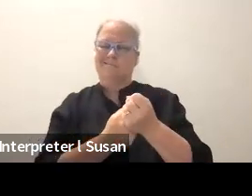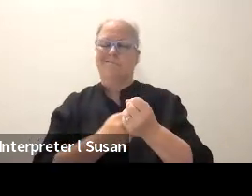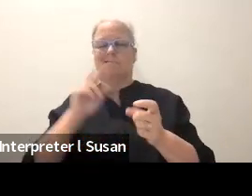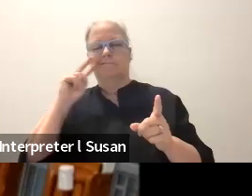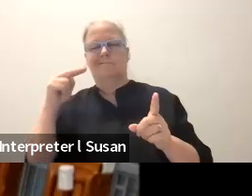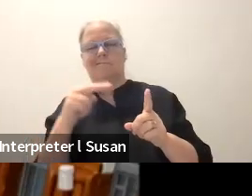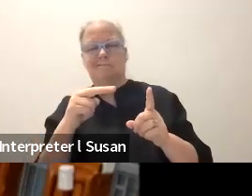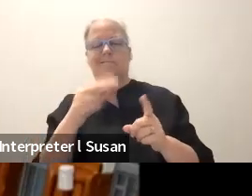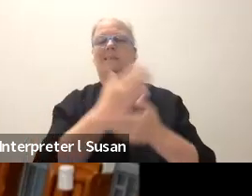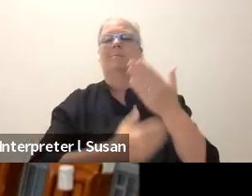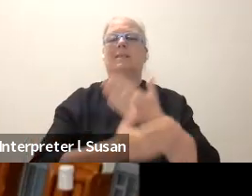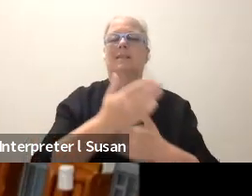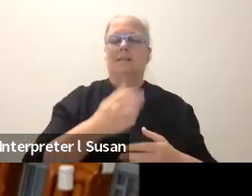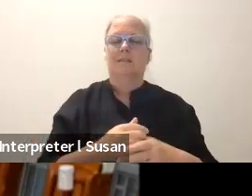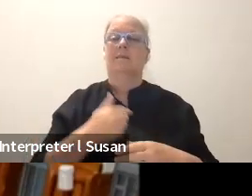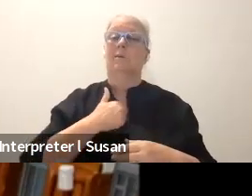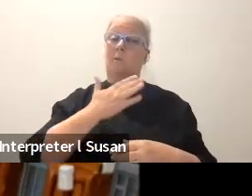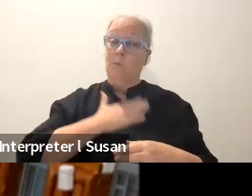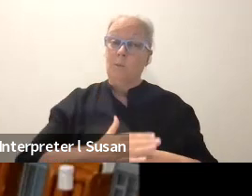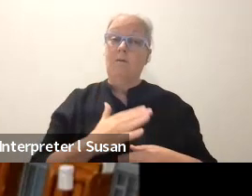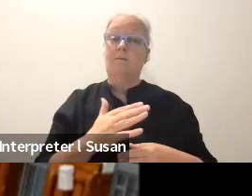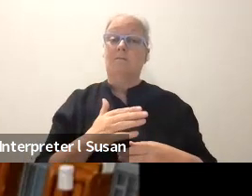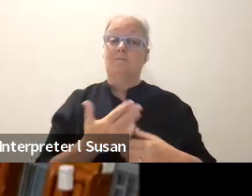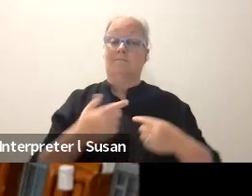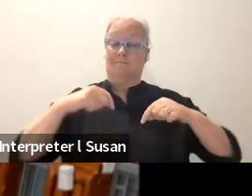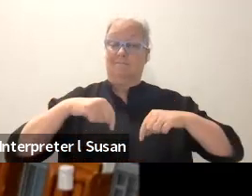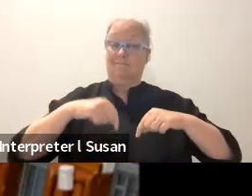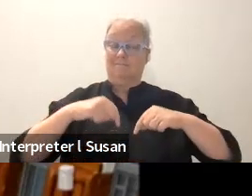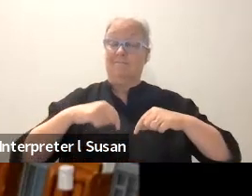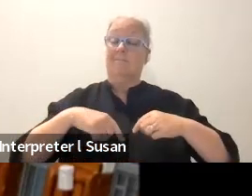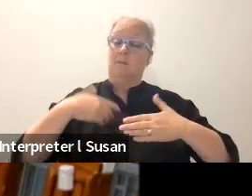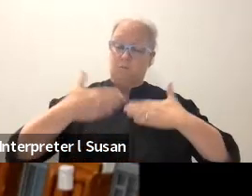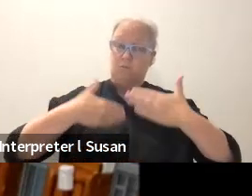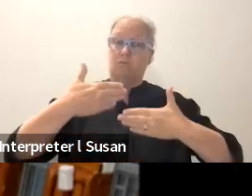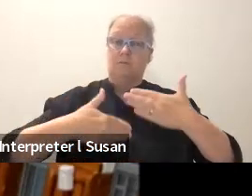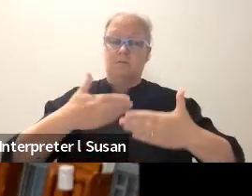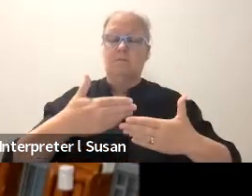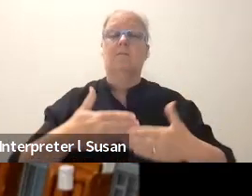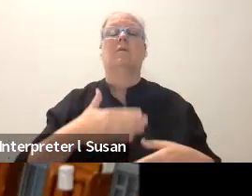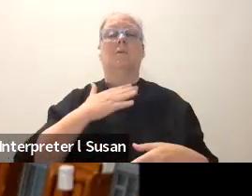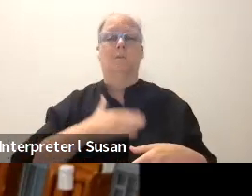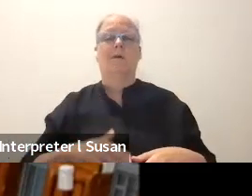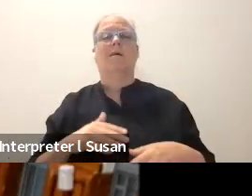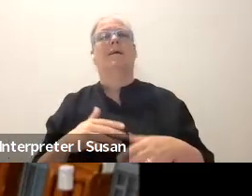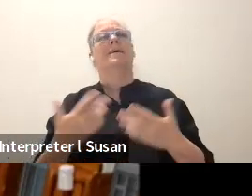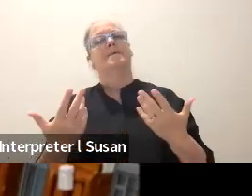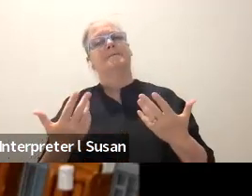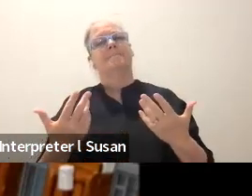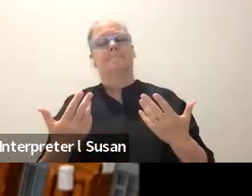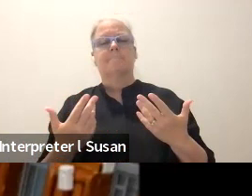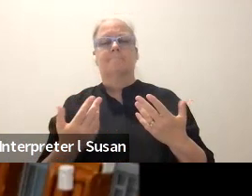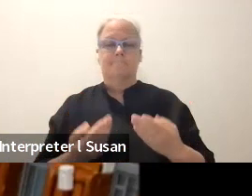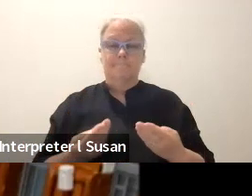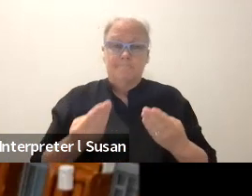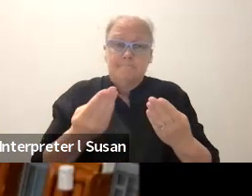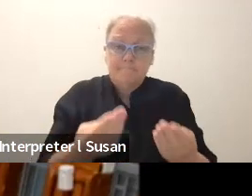crucial to ensure that this process was actually undertaken as to provide voices